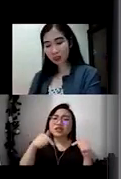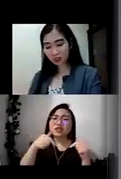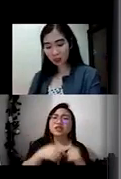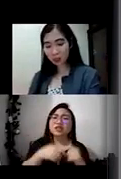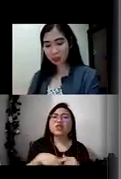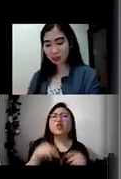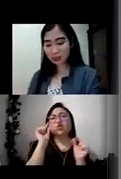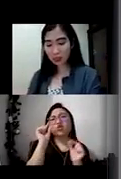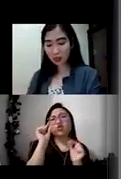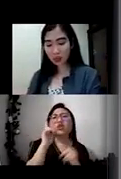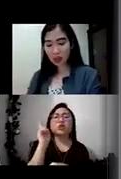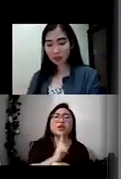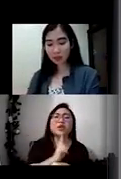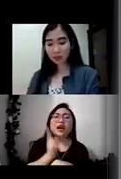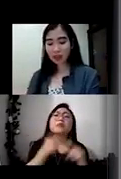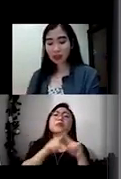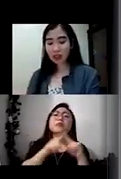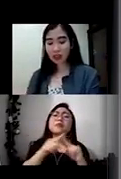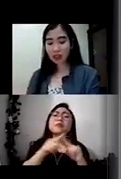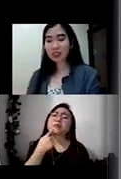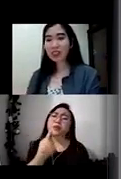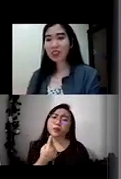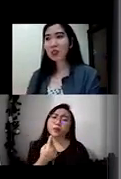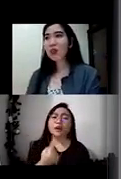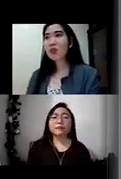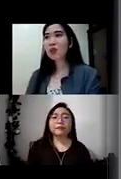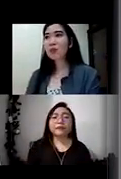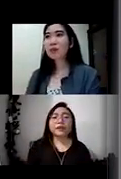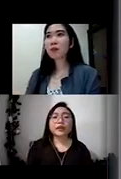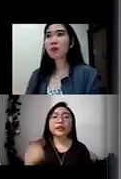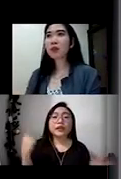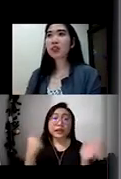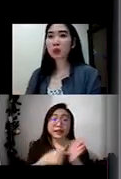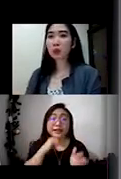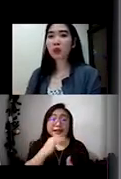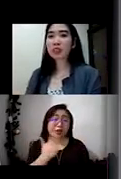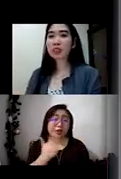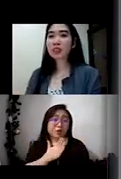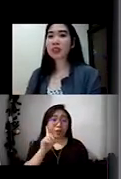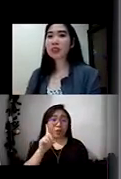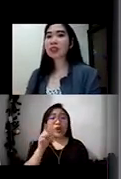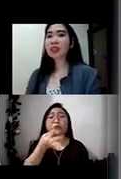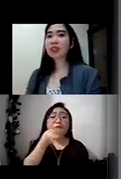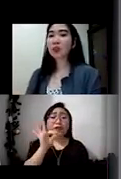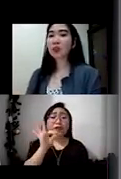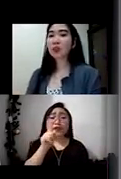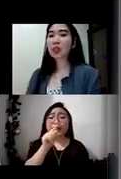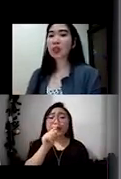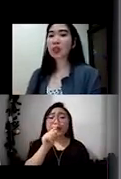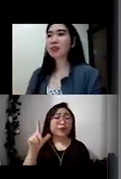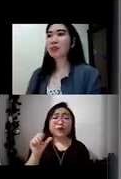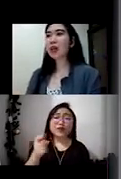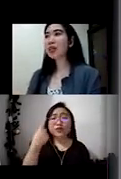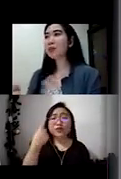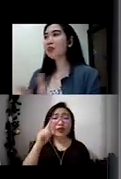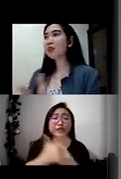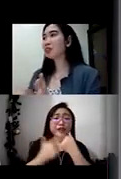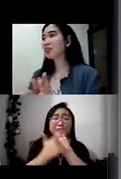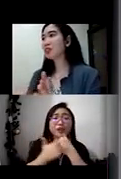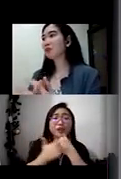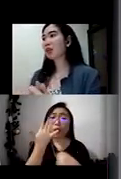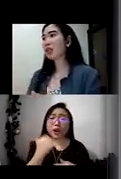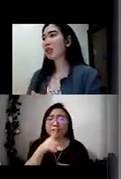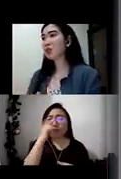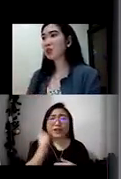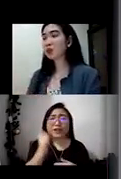gumagamit nito. But sabi ko nga, this is one of my favorite tools ng Google. Why? Because this